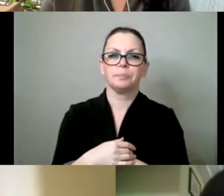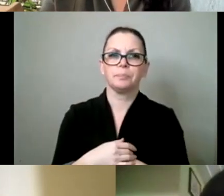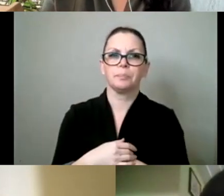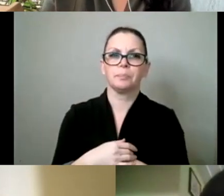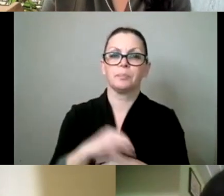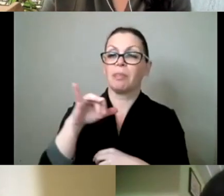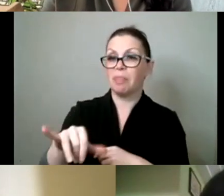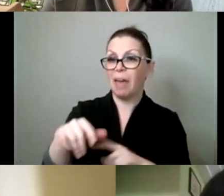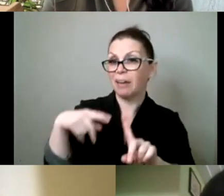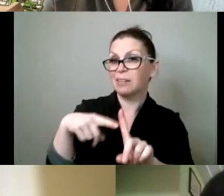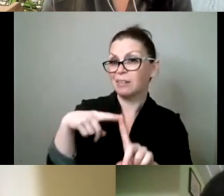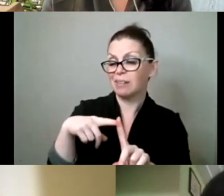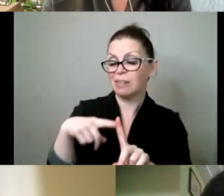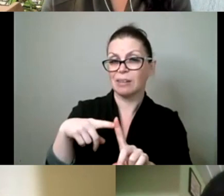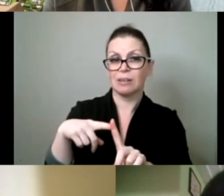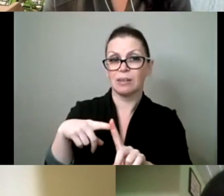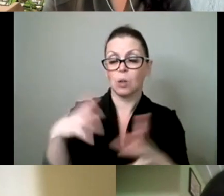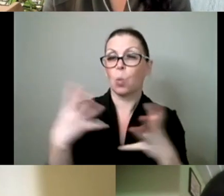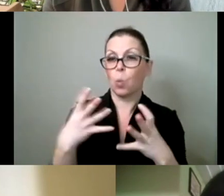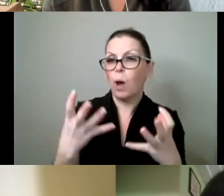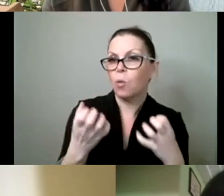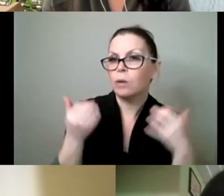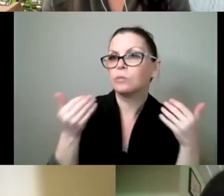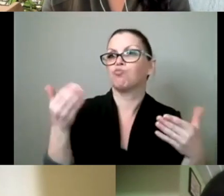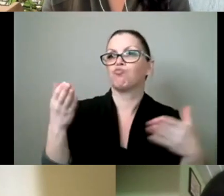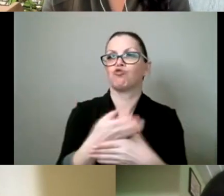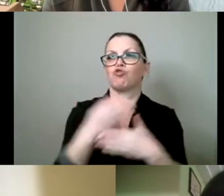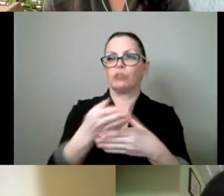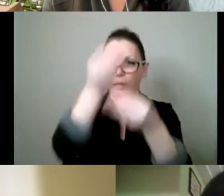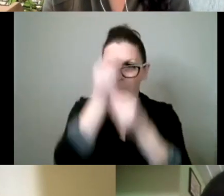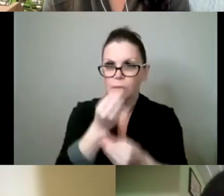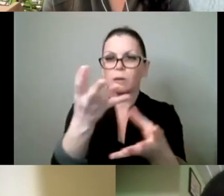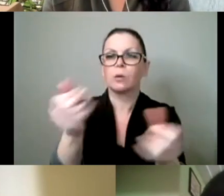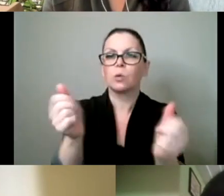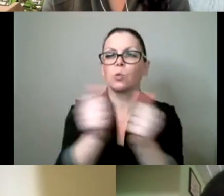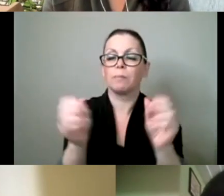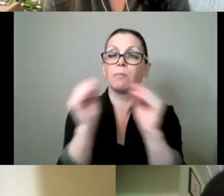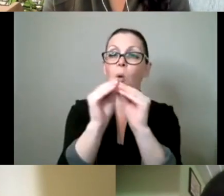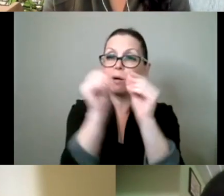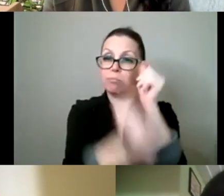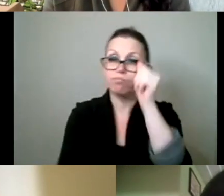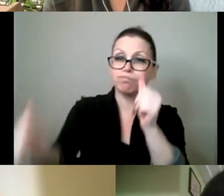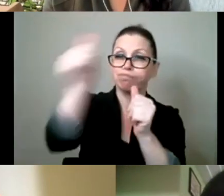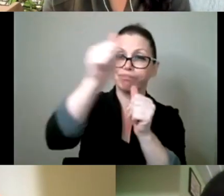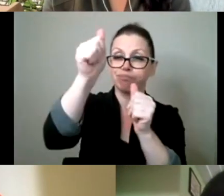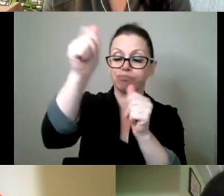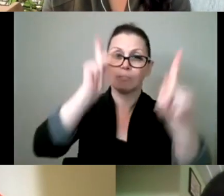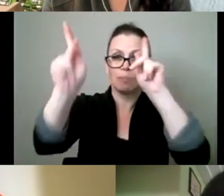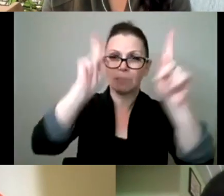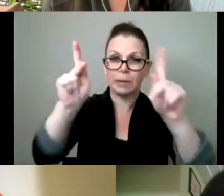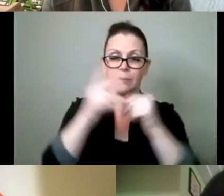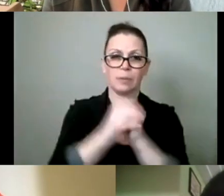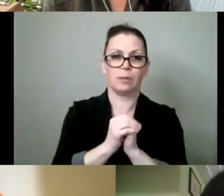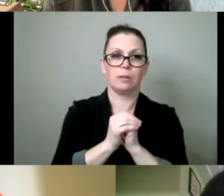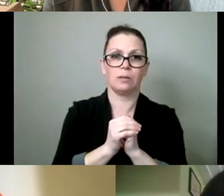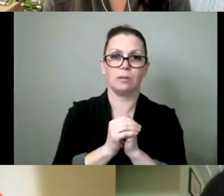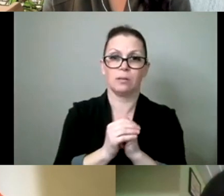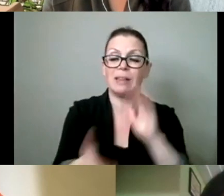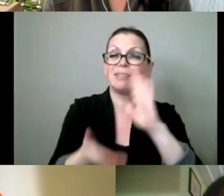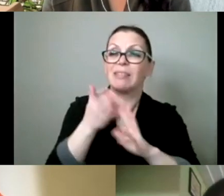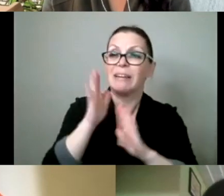That is really what I want to share with, you know, more executives is step outside your comfort